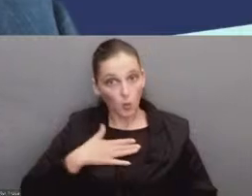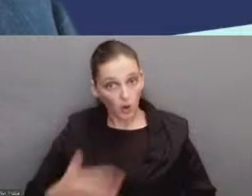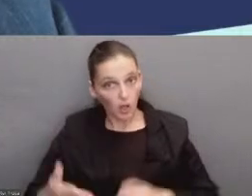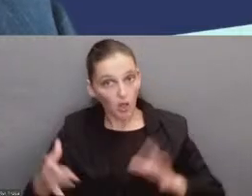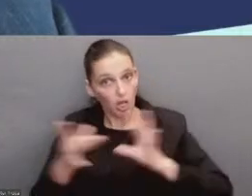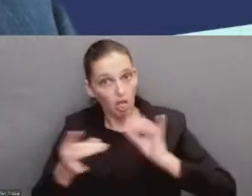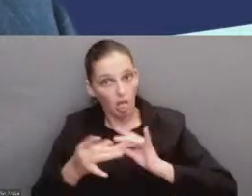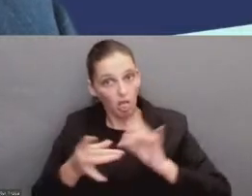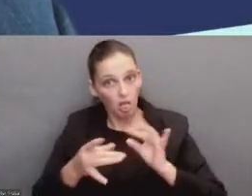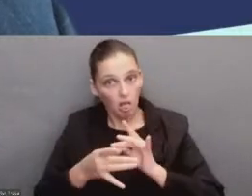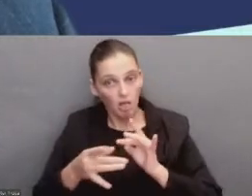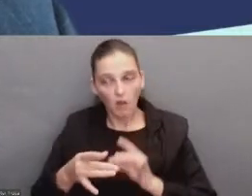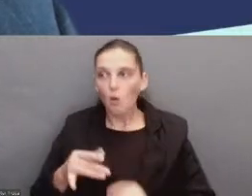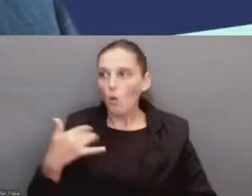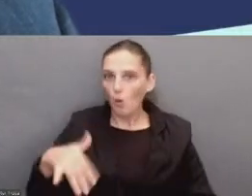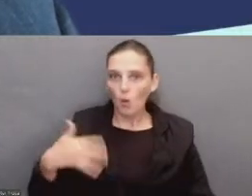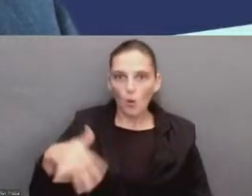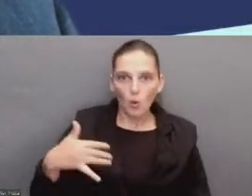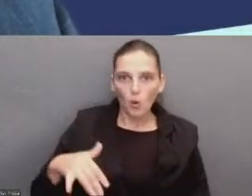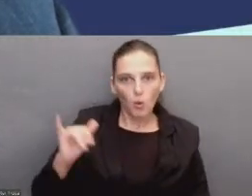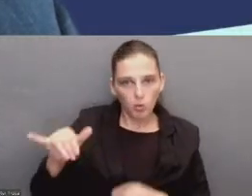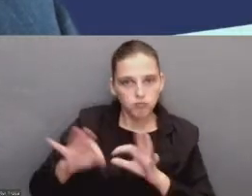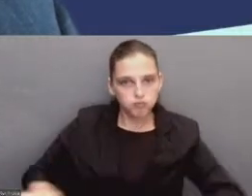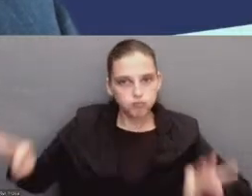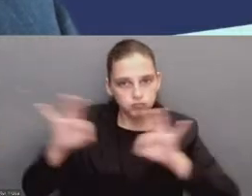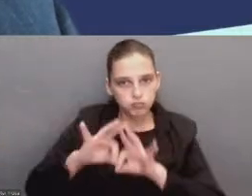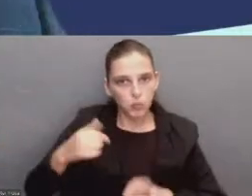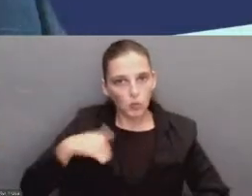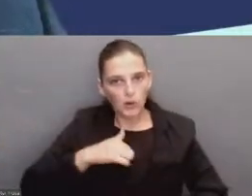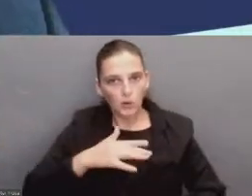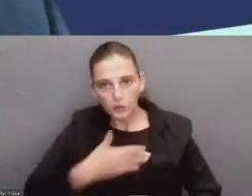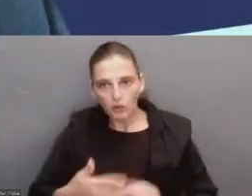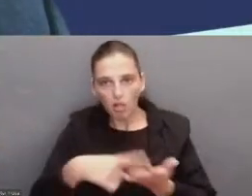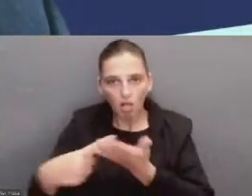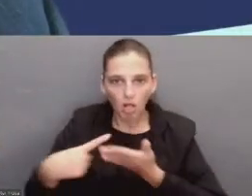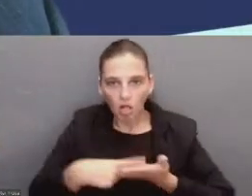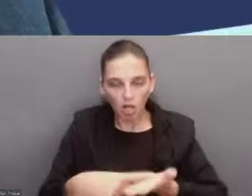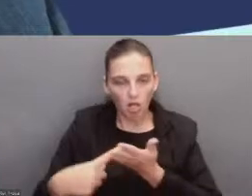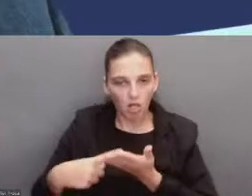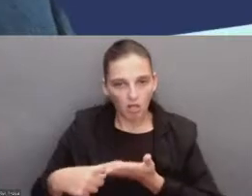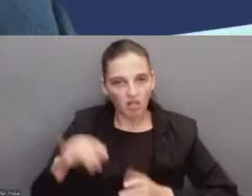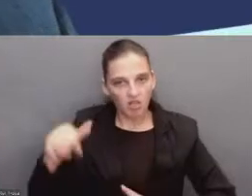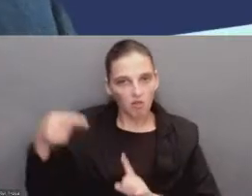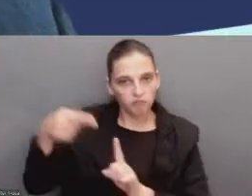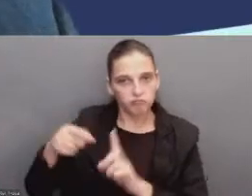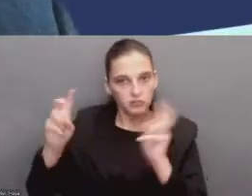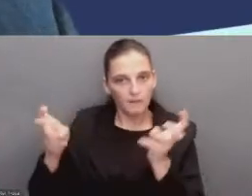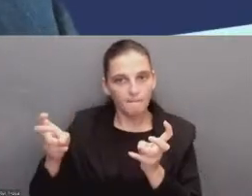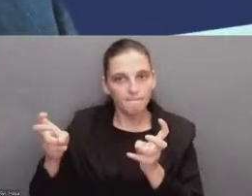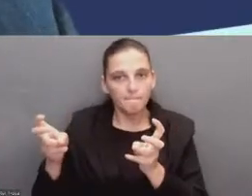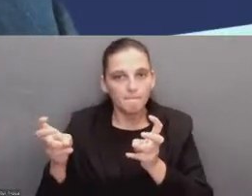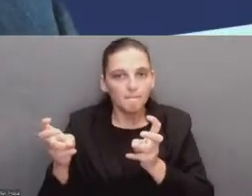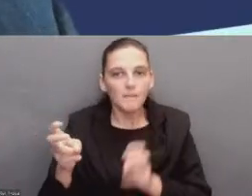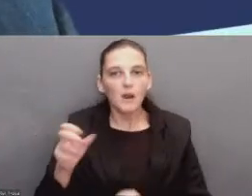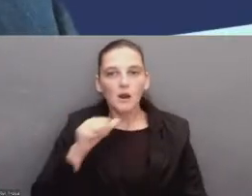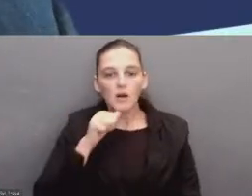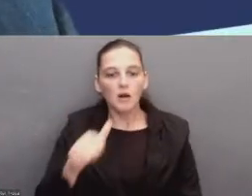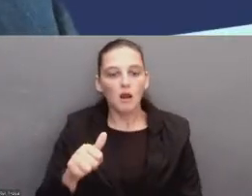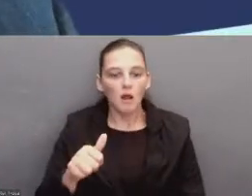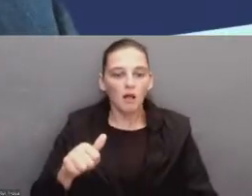we're now actually having that kind of a dialogue. And it's not just in the, being, pushed